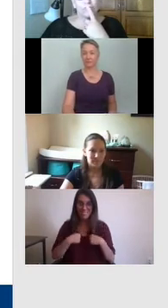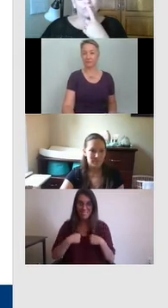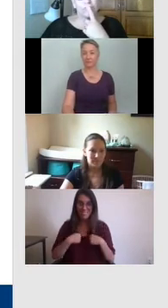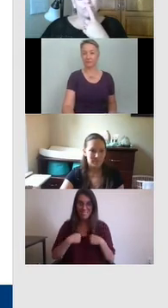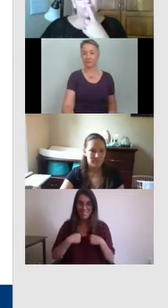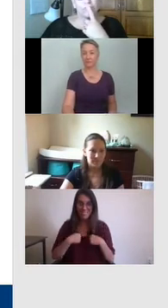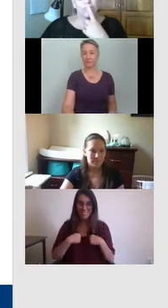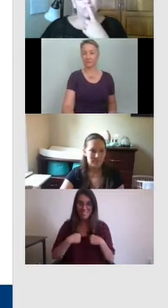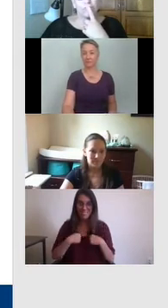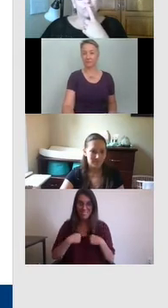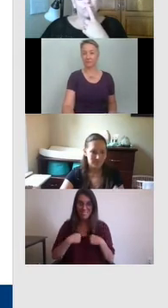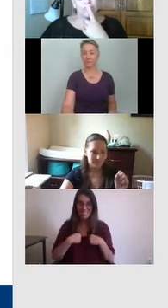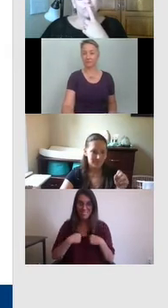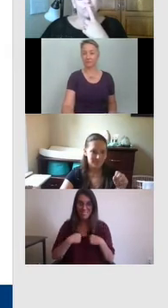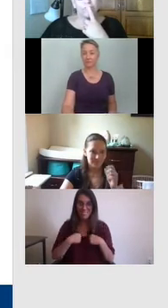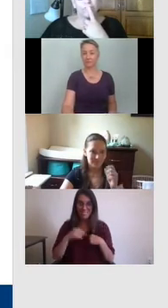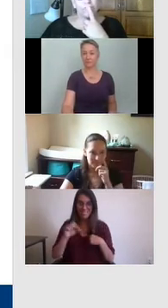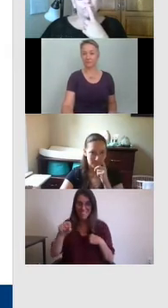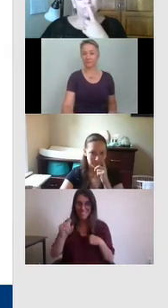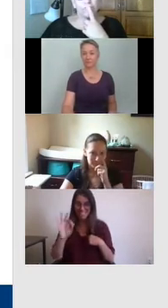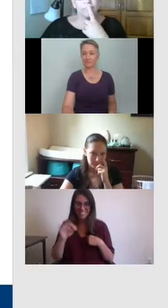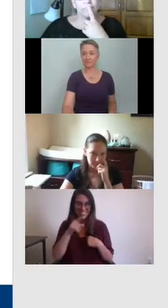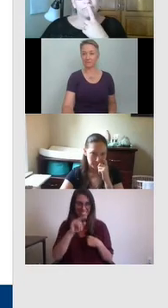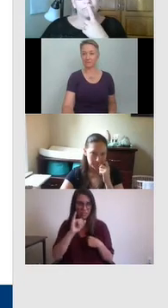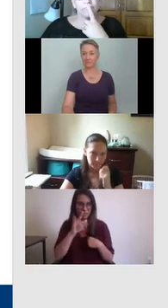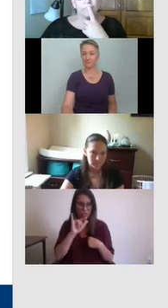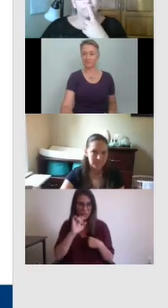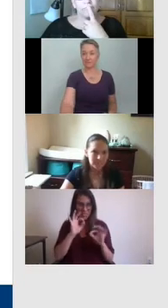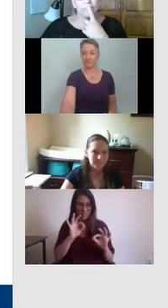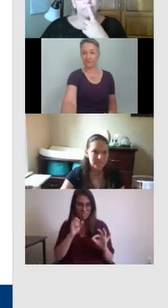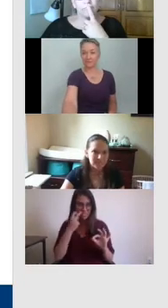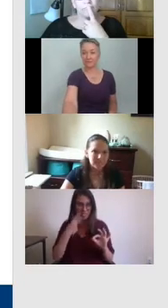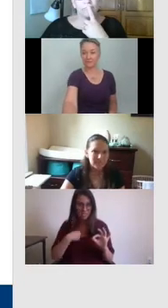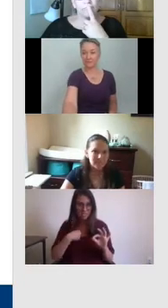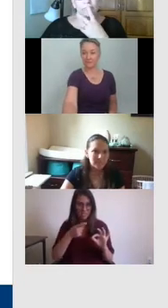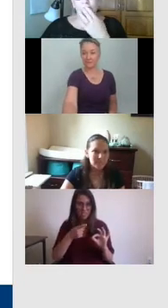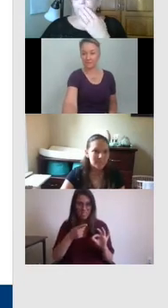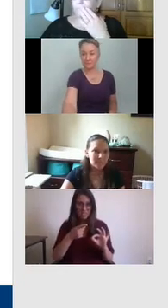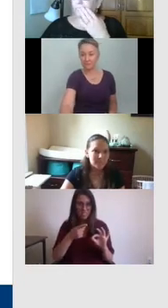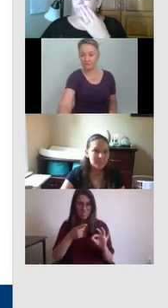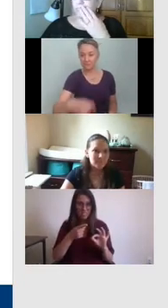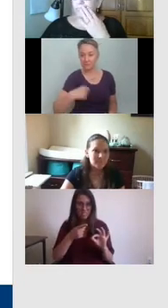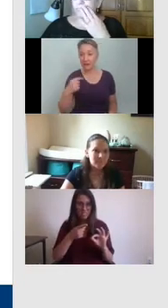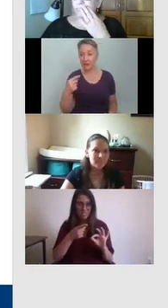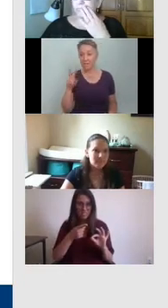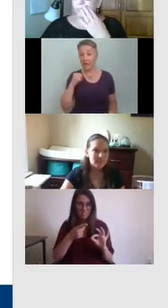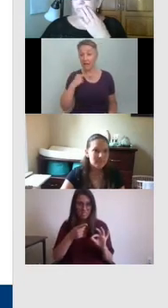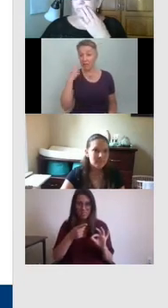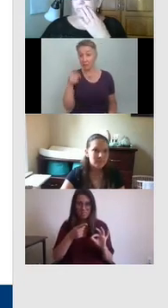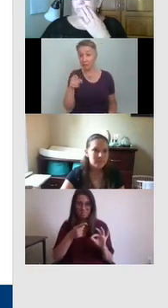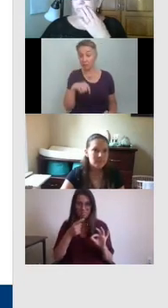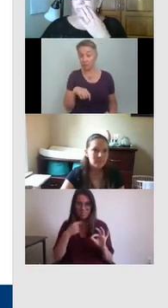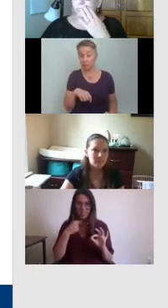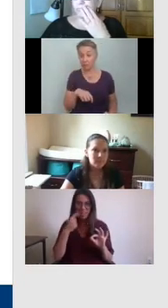if you can to work remotely. That's the safest thing for you, and that's the safest thing for